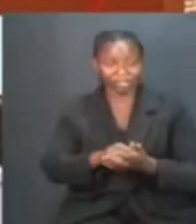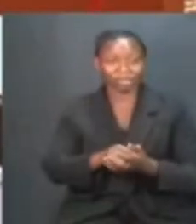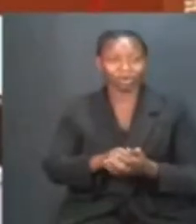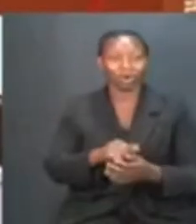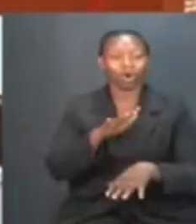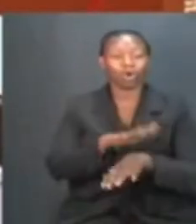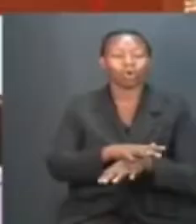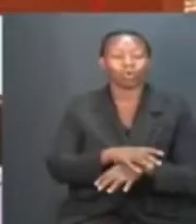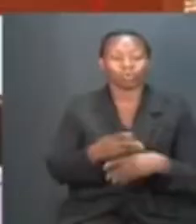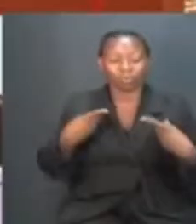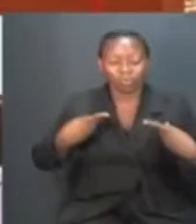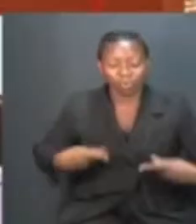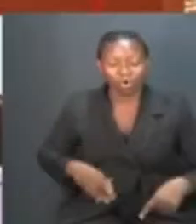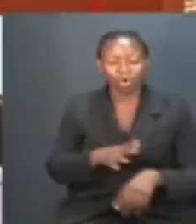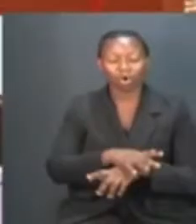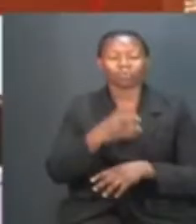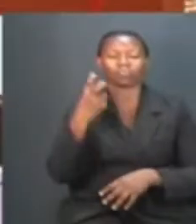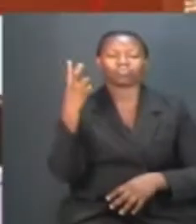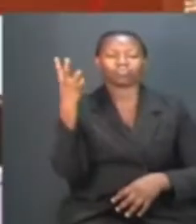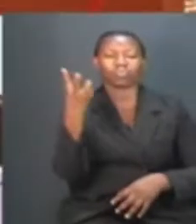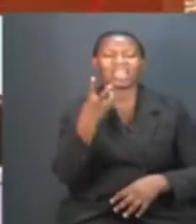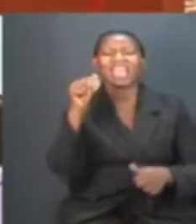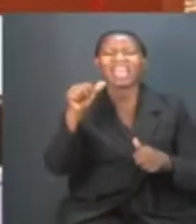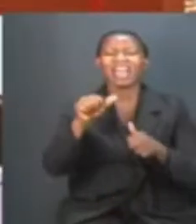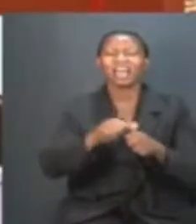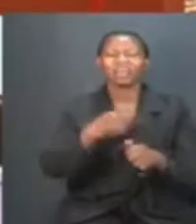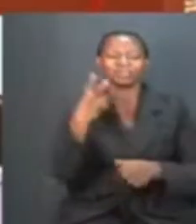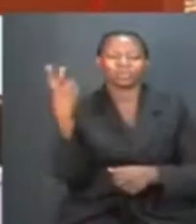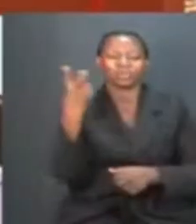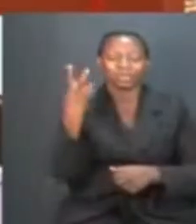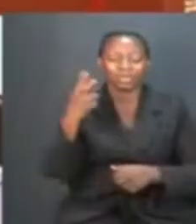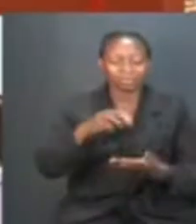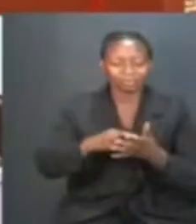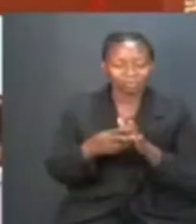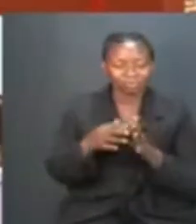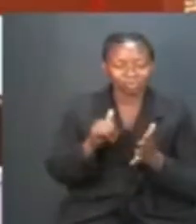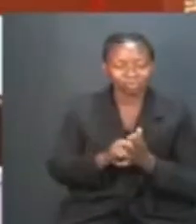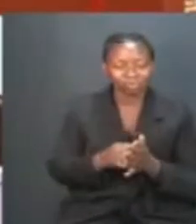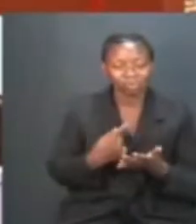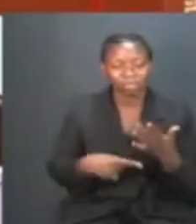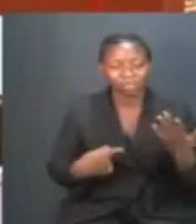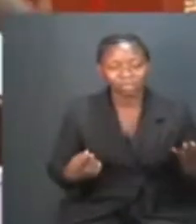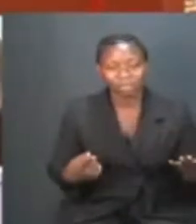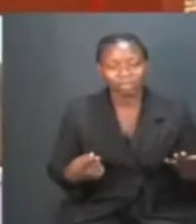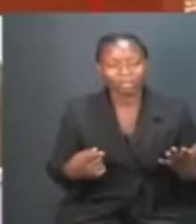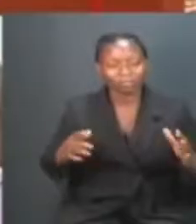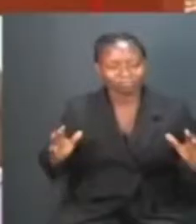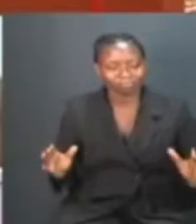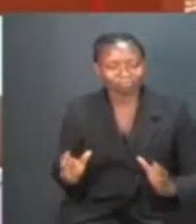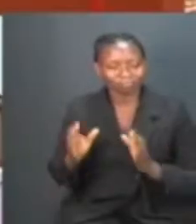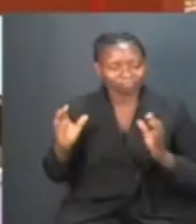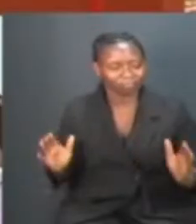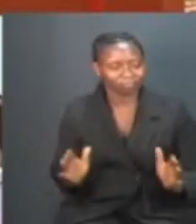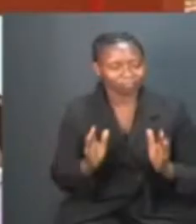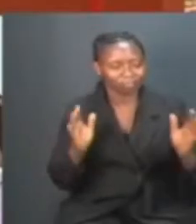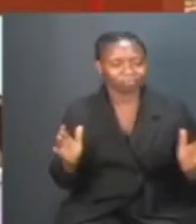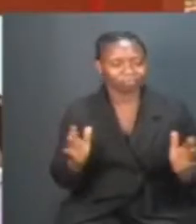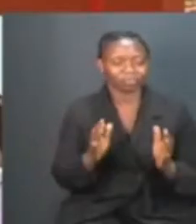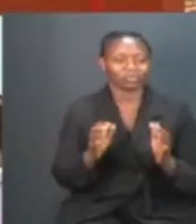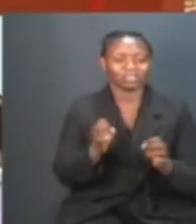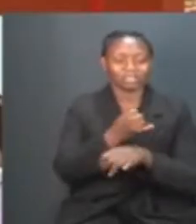back to wear this cloth on Wednesdays as a means to energize the